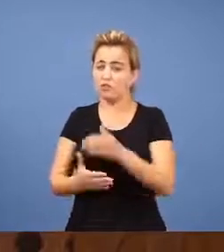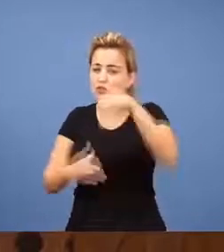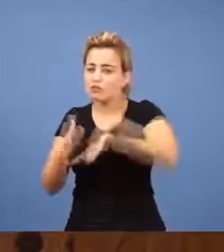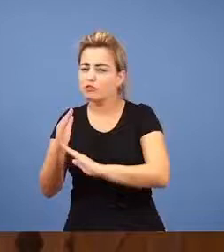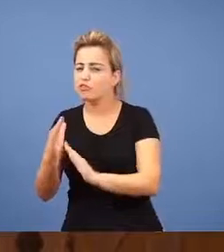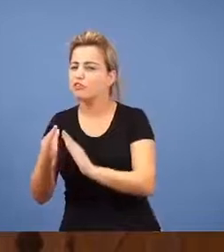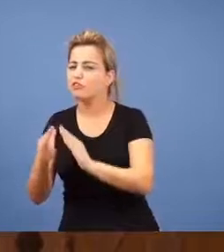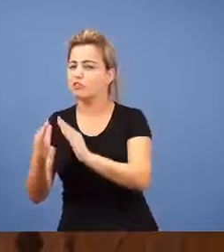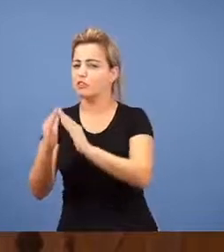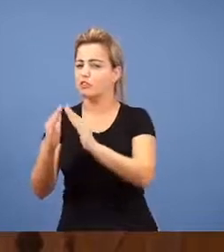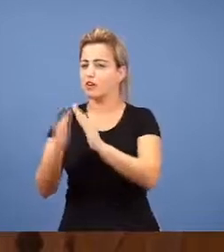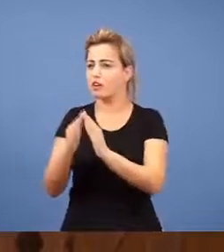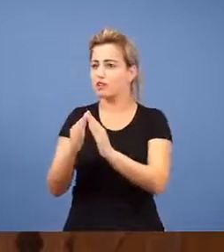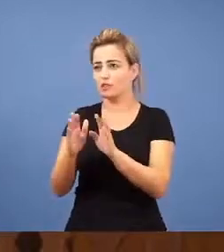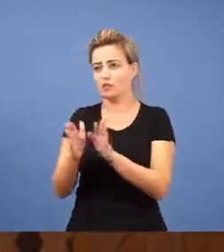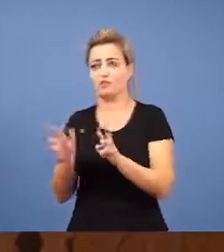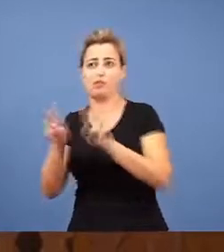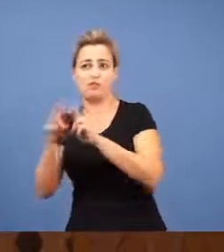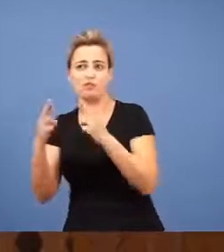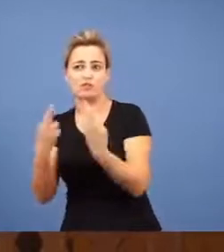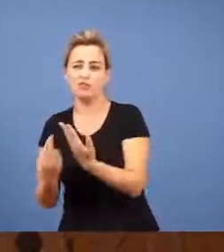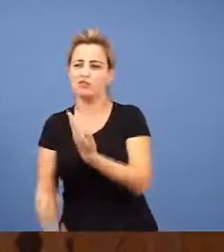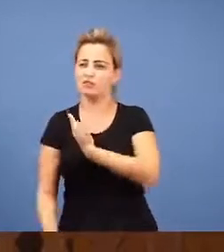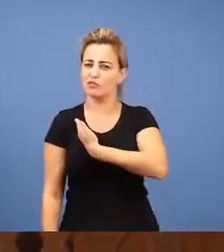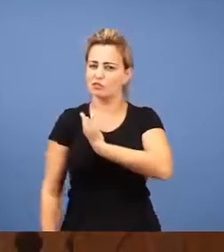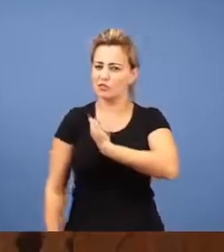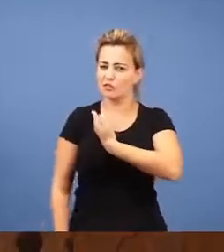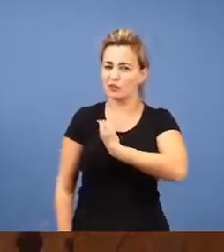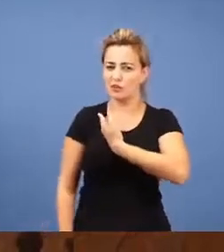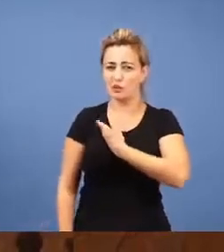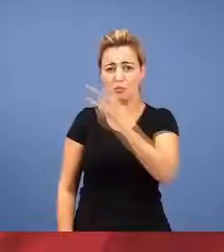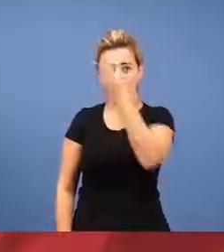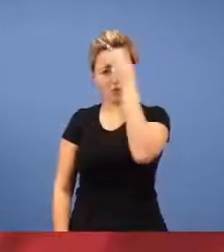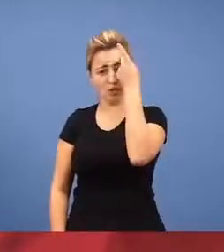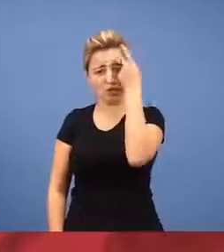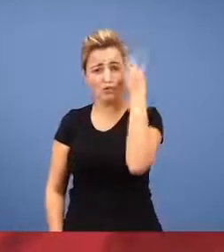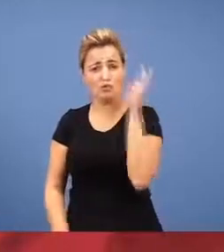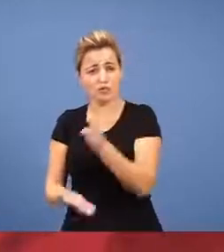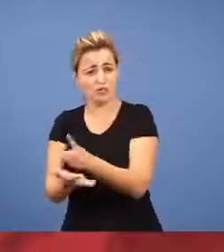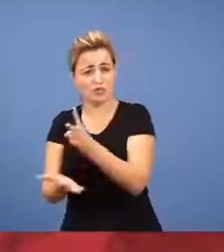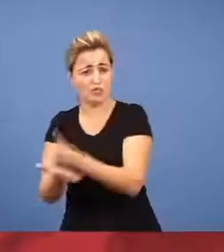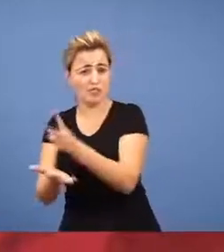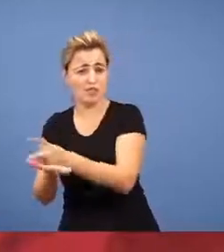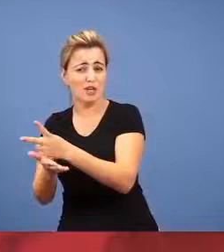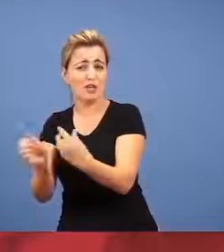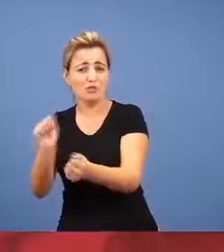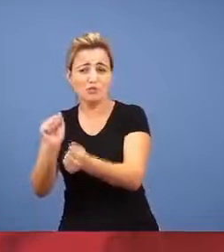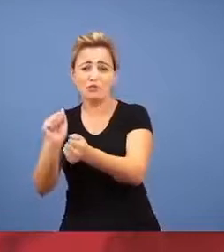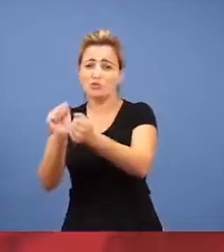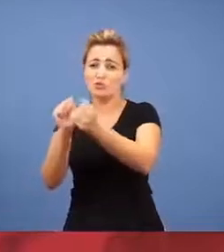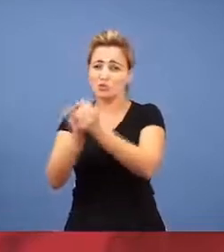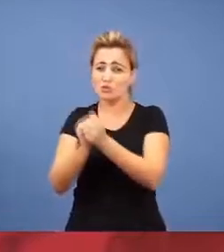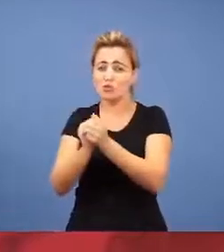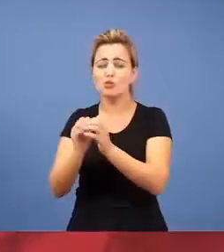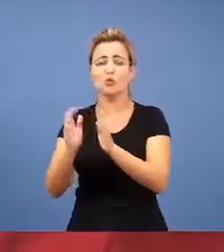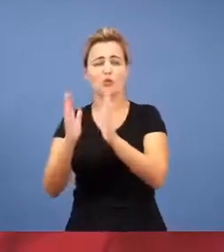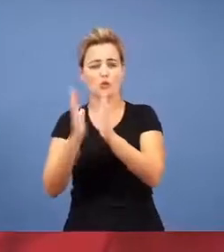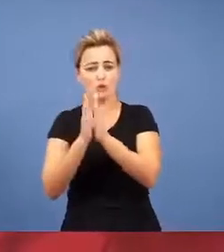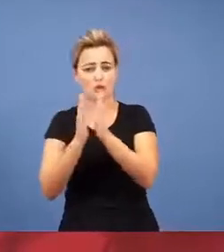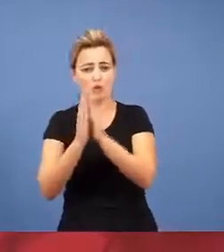about the small things on your daily life at home, and those to do favors to